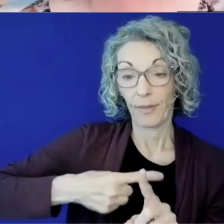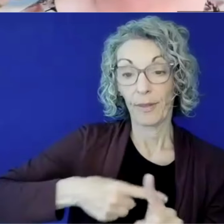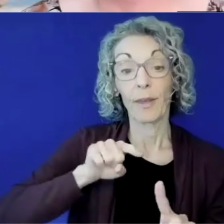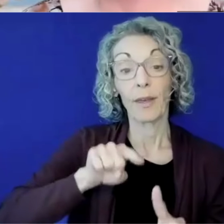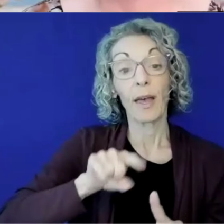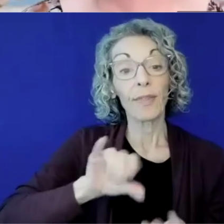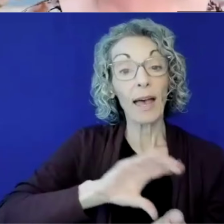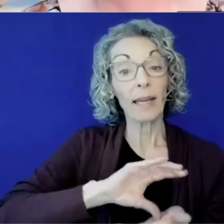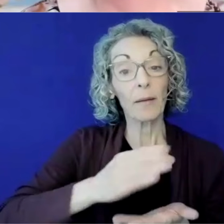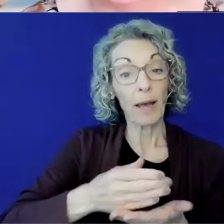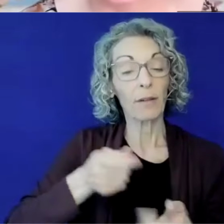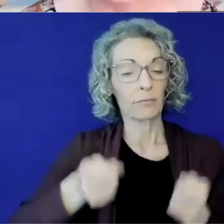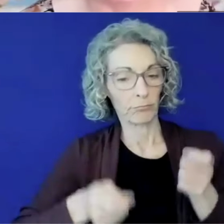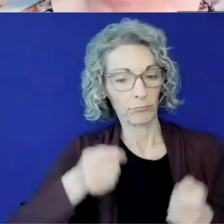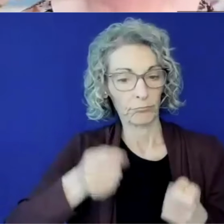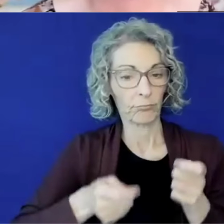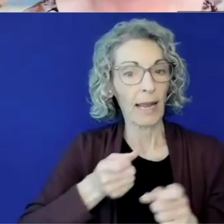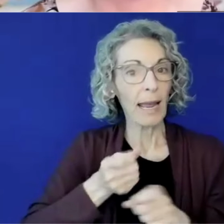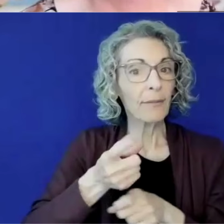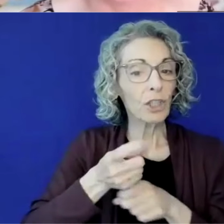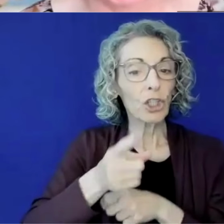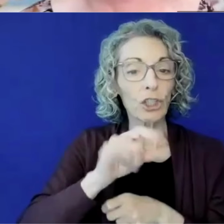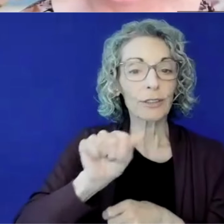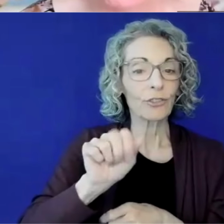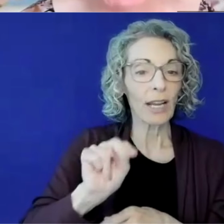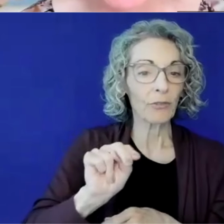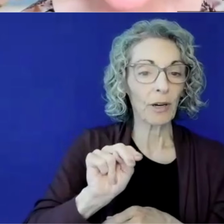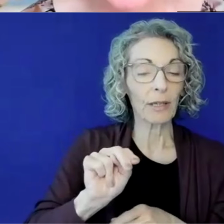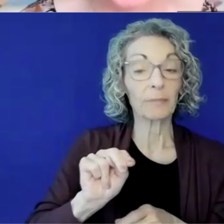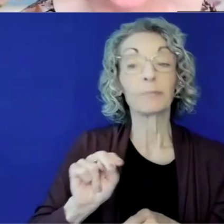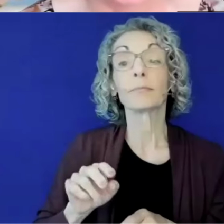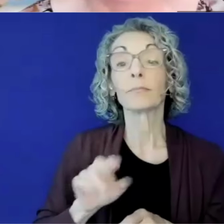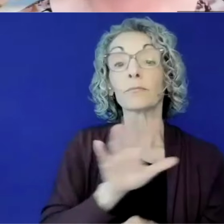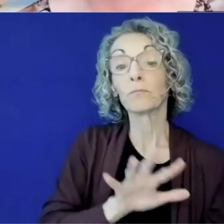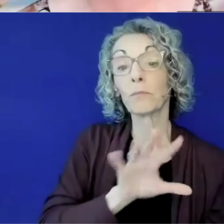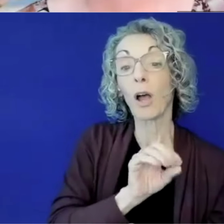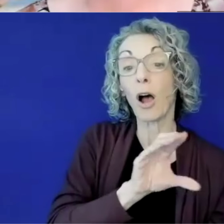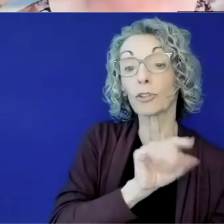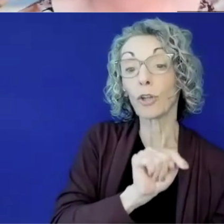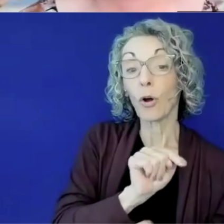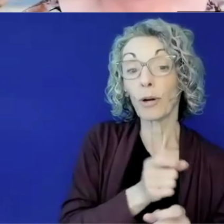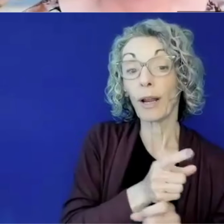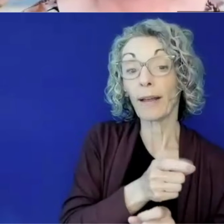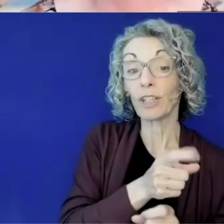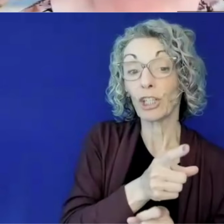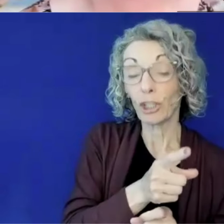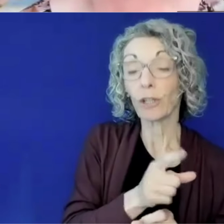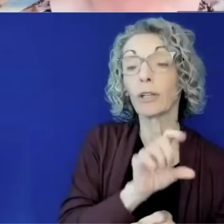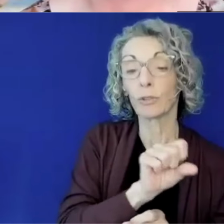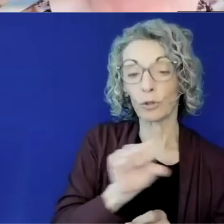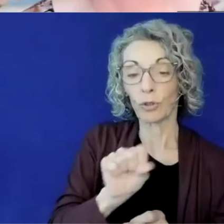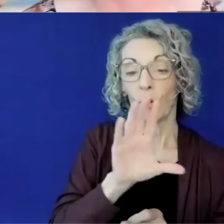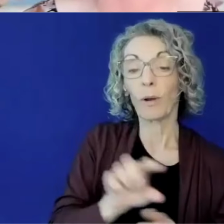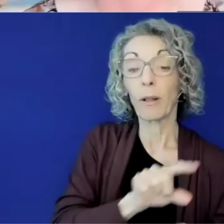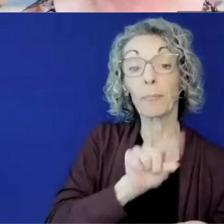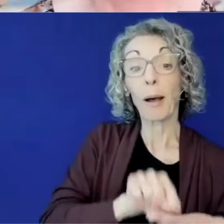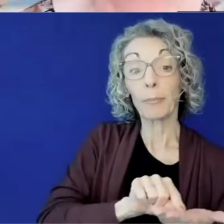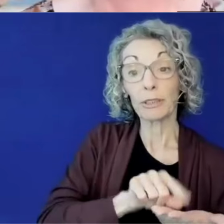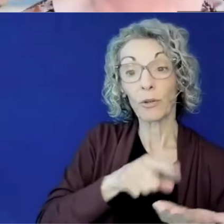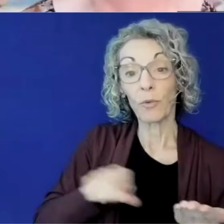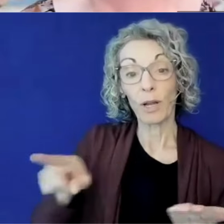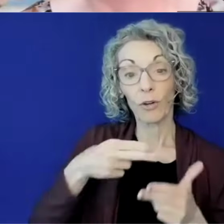amount is adjusted each January, so around October of each year, Social Security publishes what they call